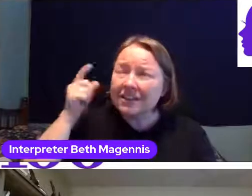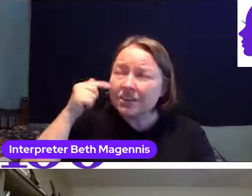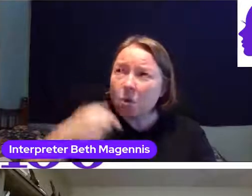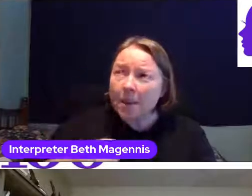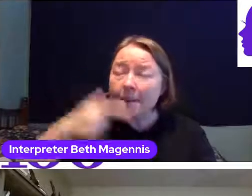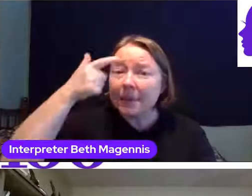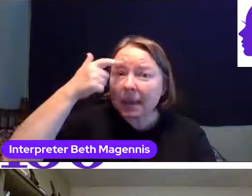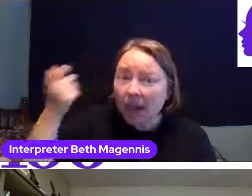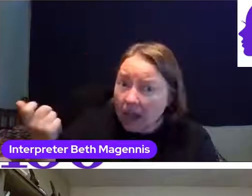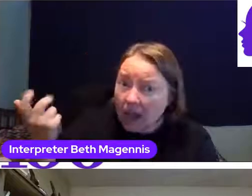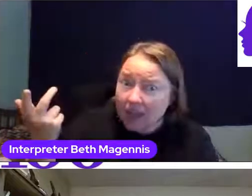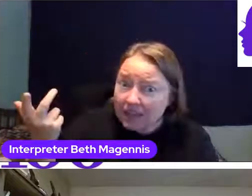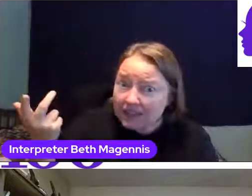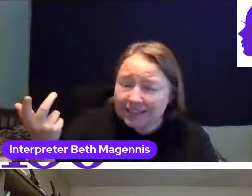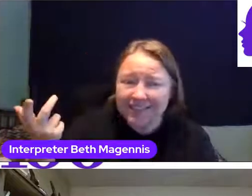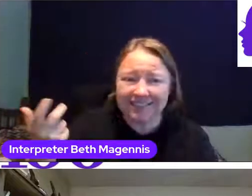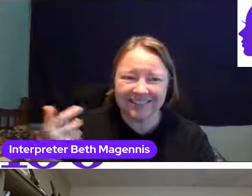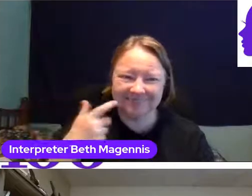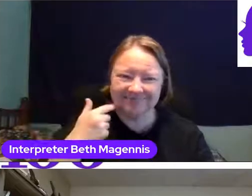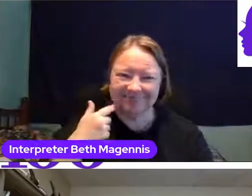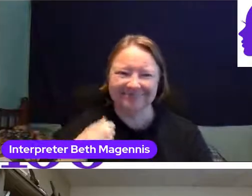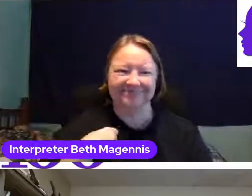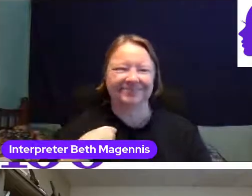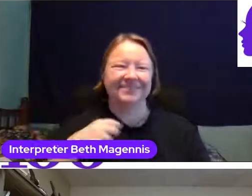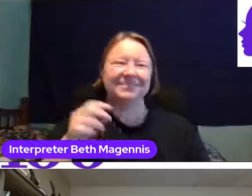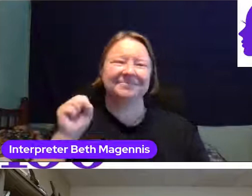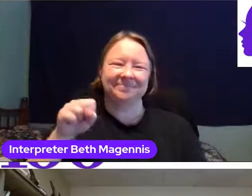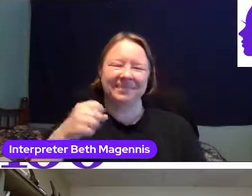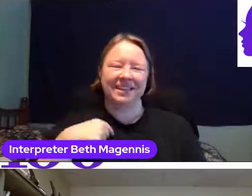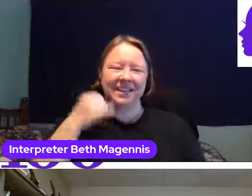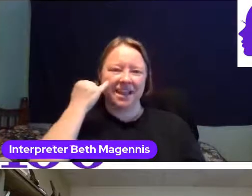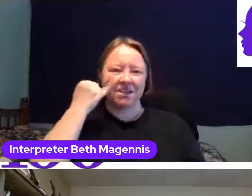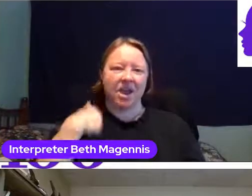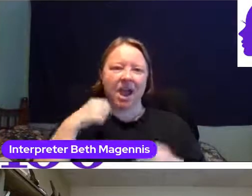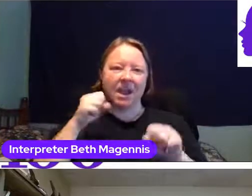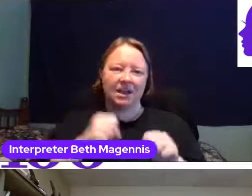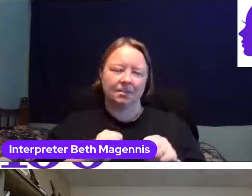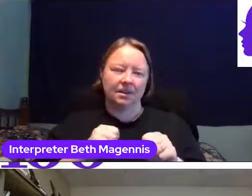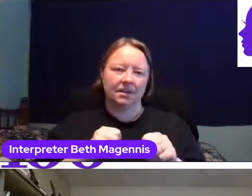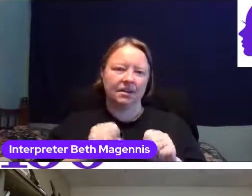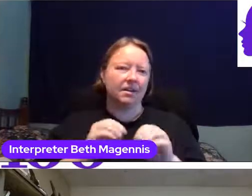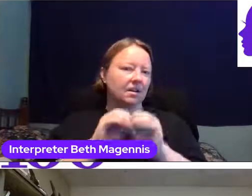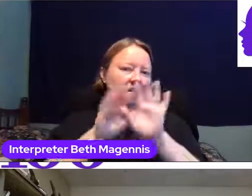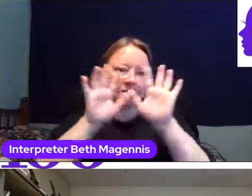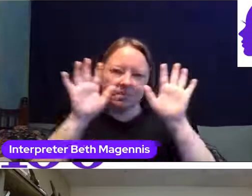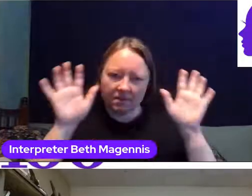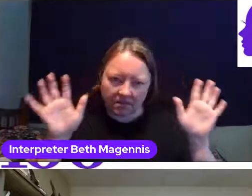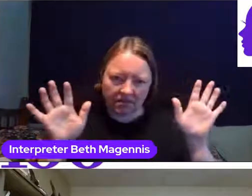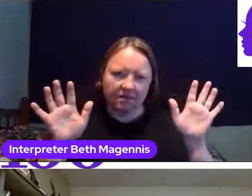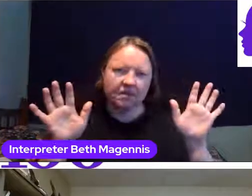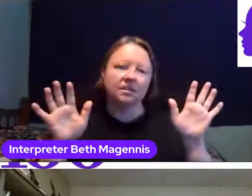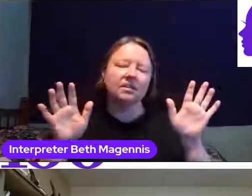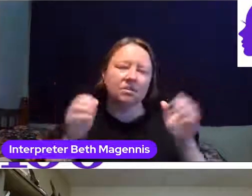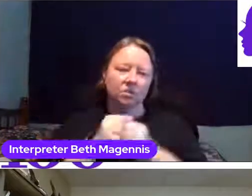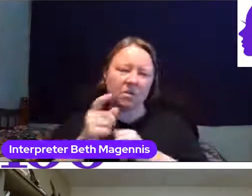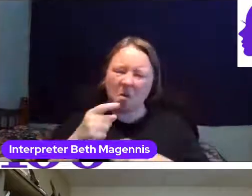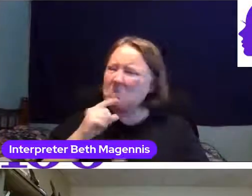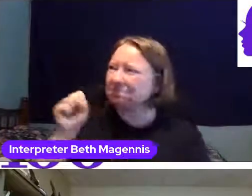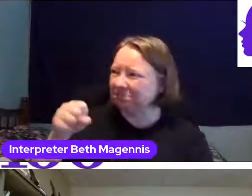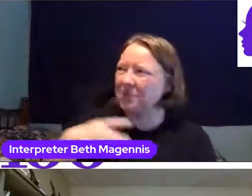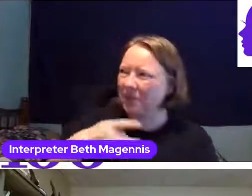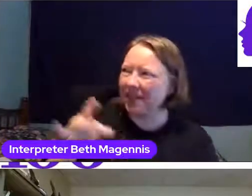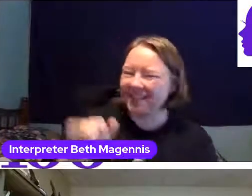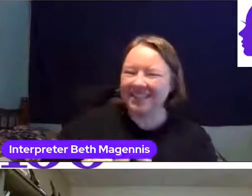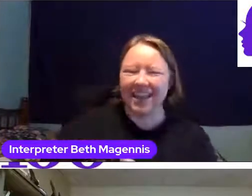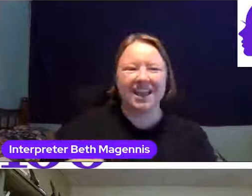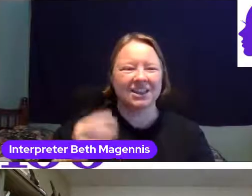because. Yeah. I mean, if I can just be completely transparent with you all, I think it's just using the voice.